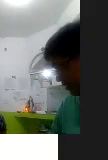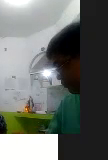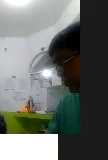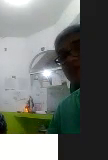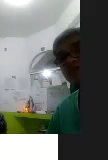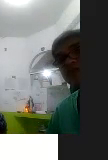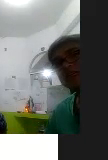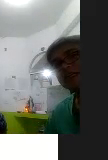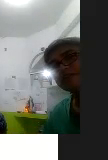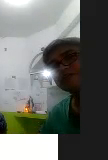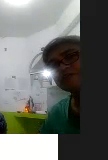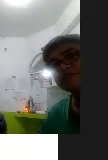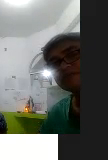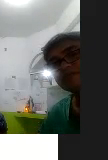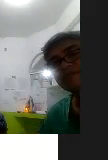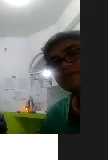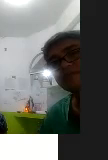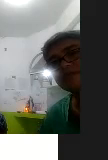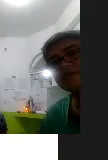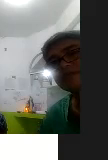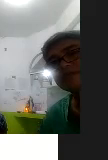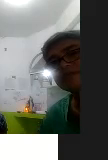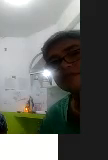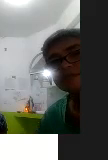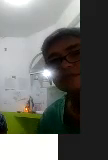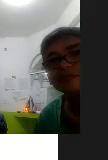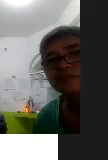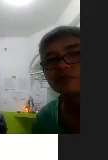Un poquito fuerte ahí.